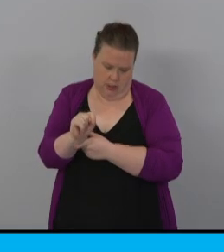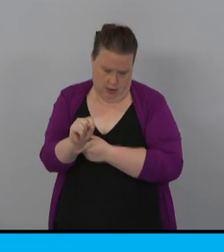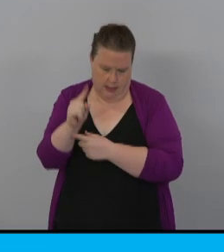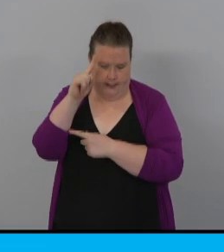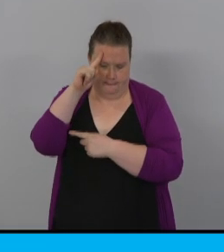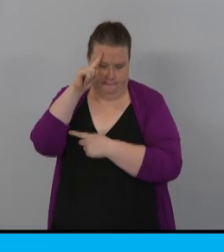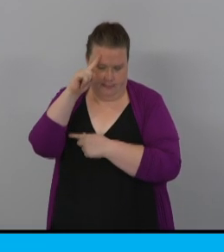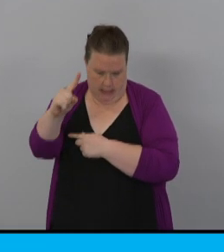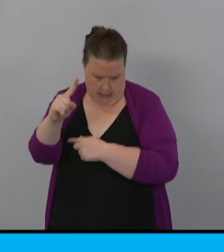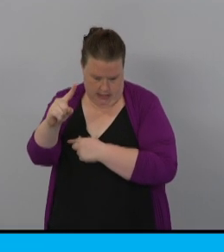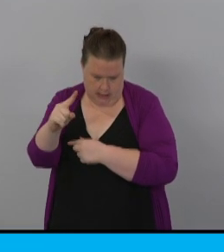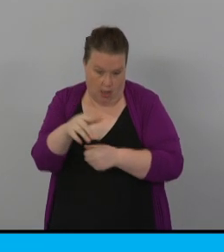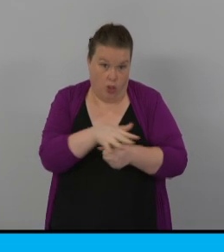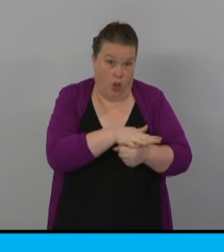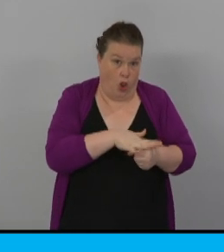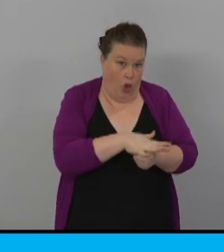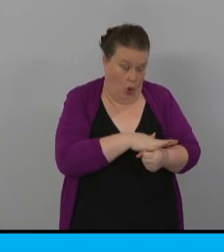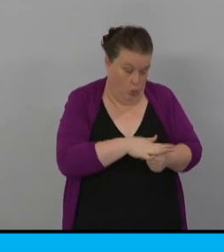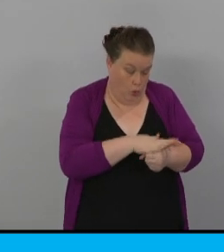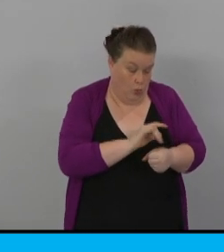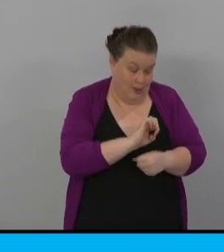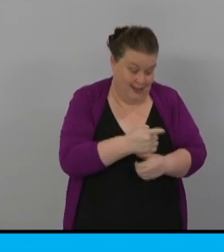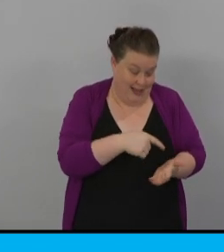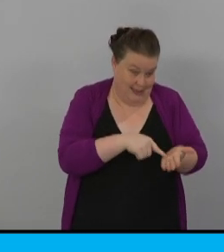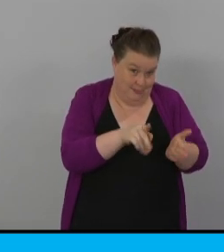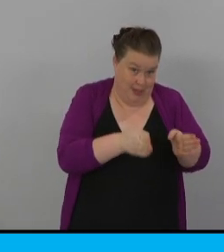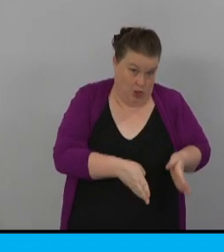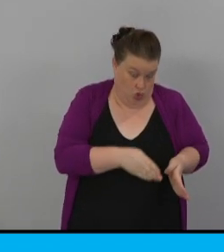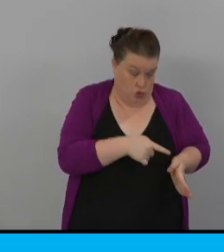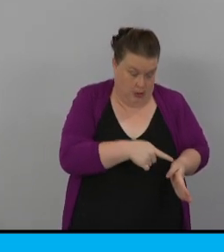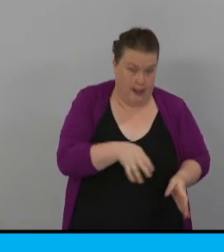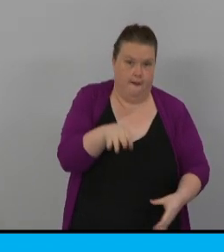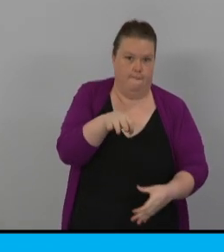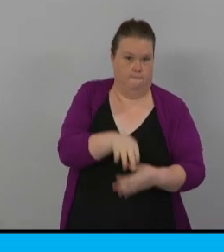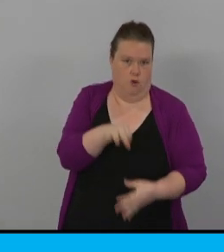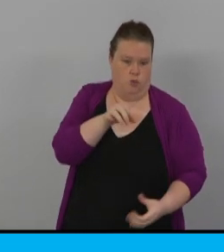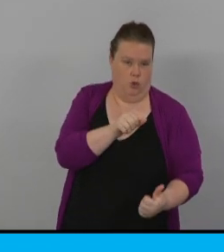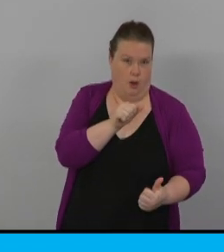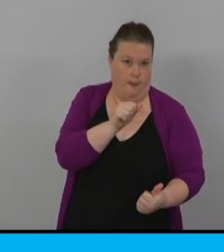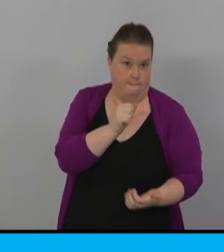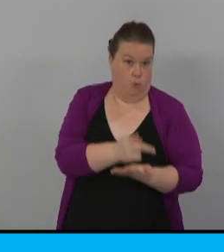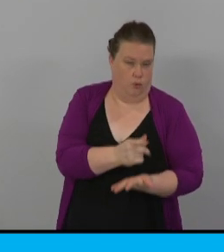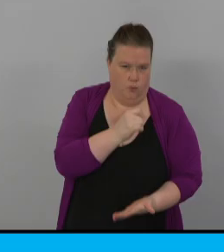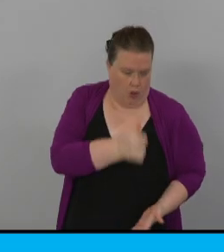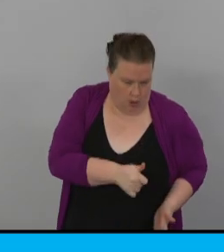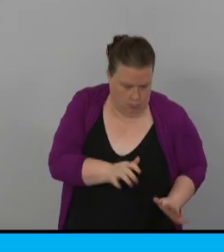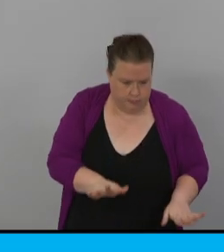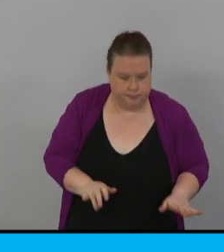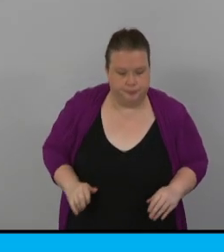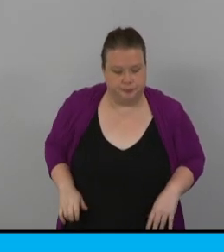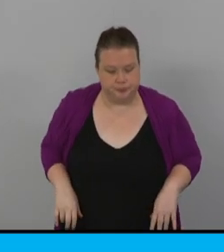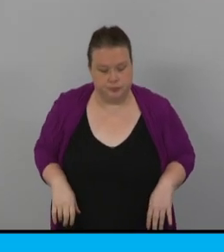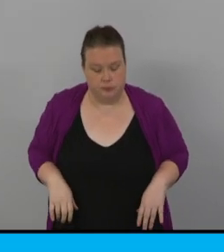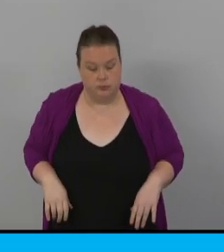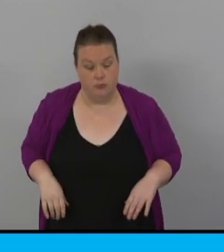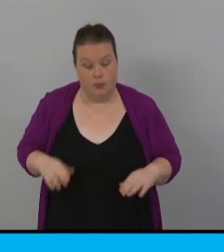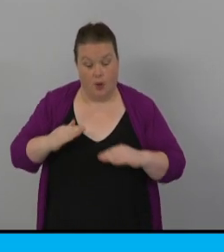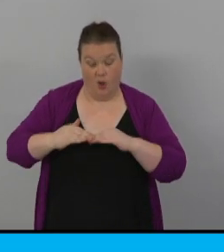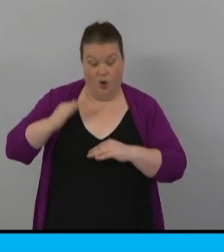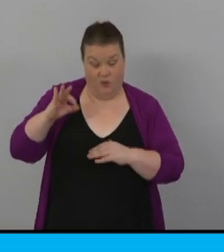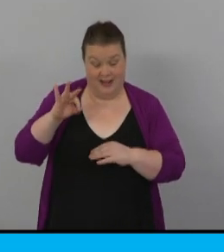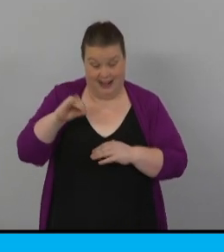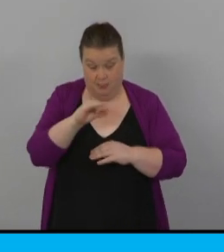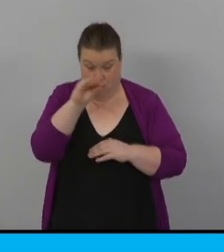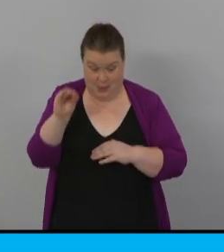that helps with our guaranteed yield. So as I said, over 90% of the general fund's revenues comes from those two